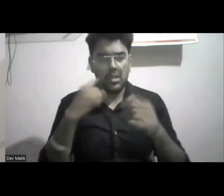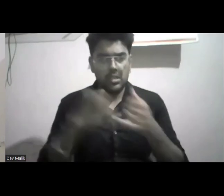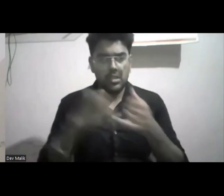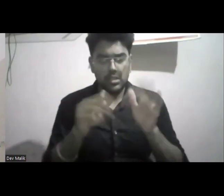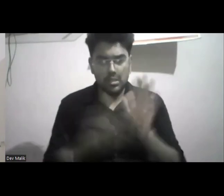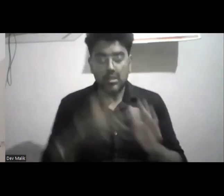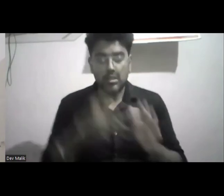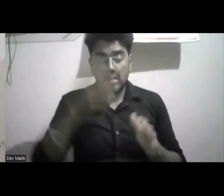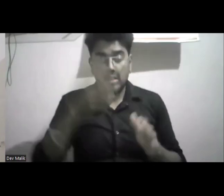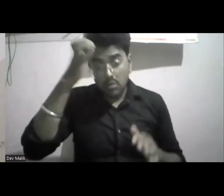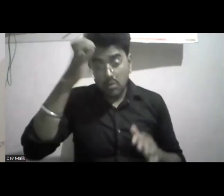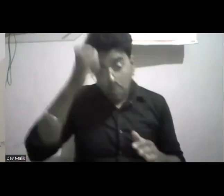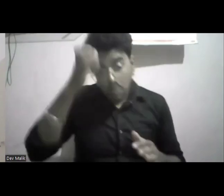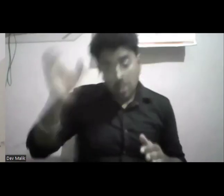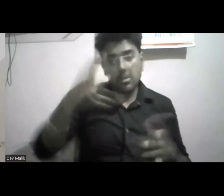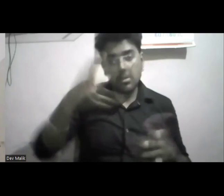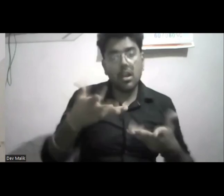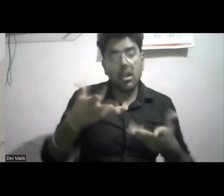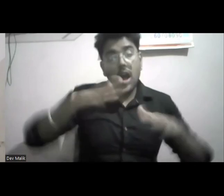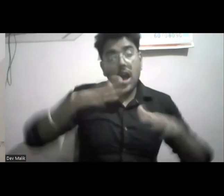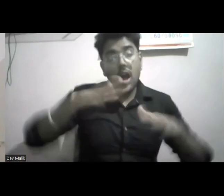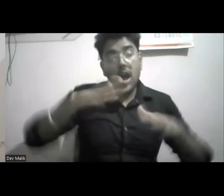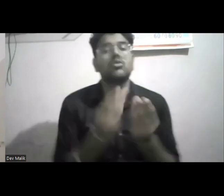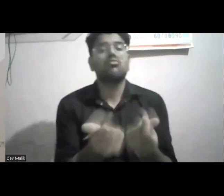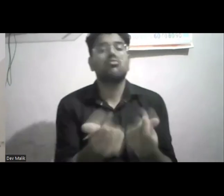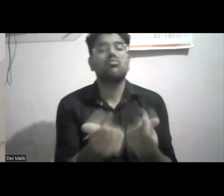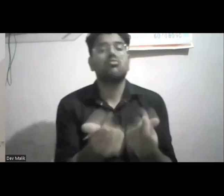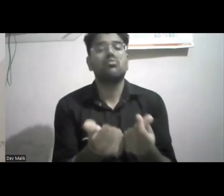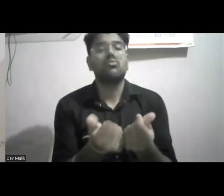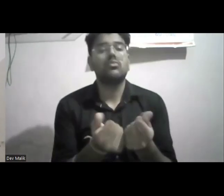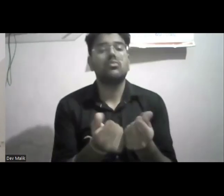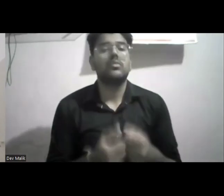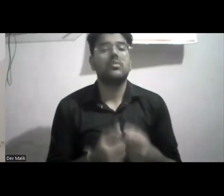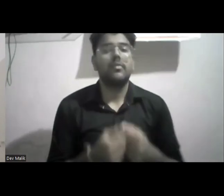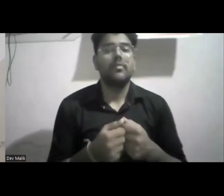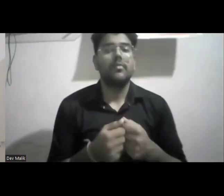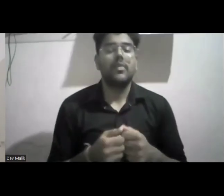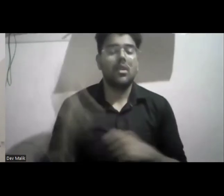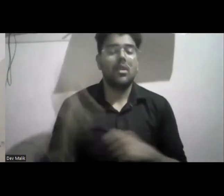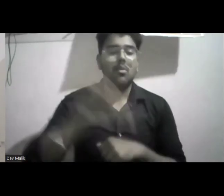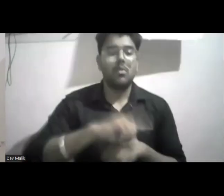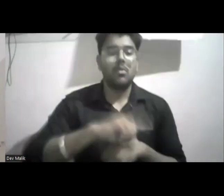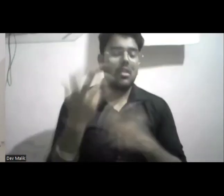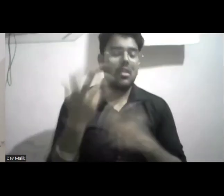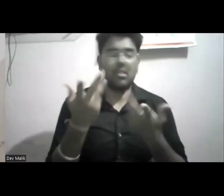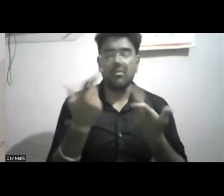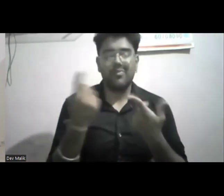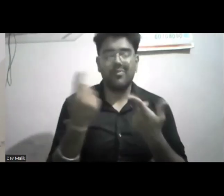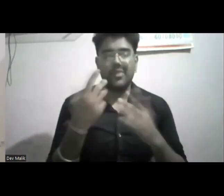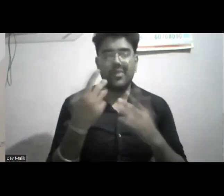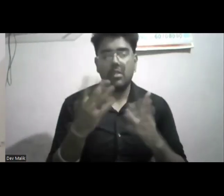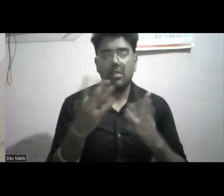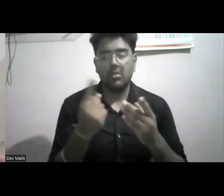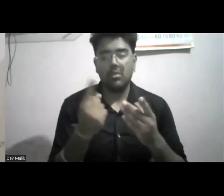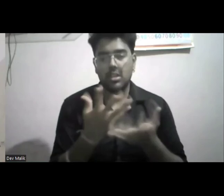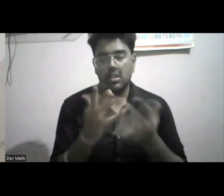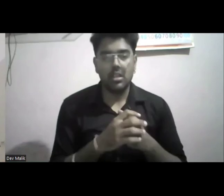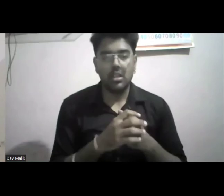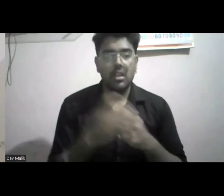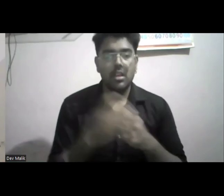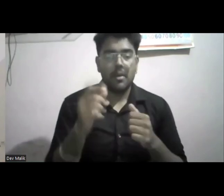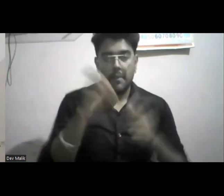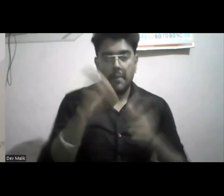you know, about these people. And, you know, one thing that one can note about people with autism or people